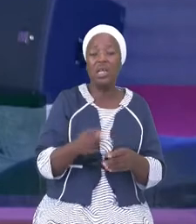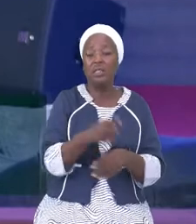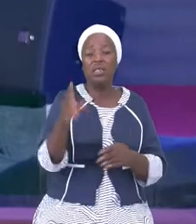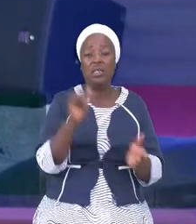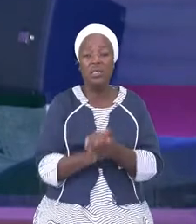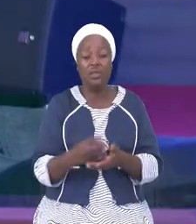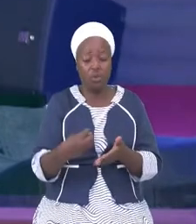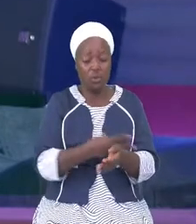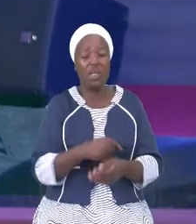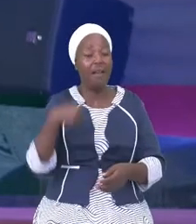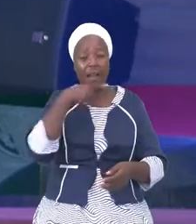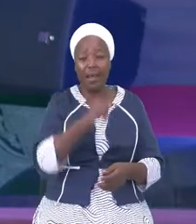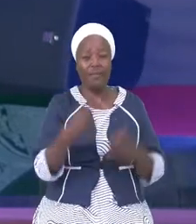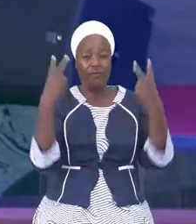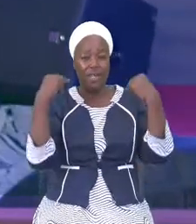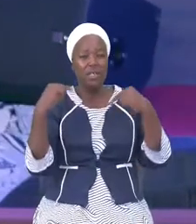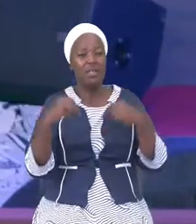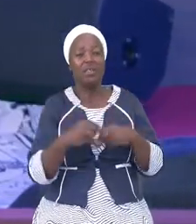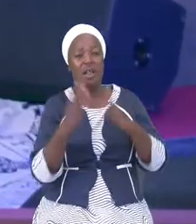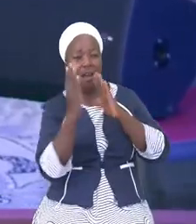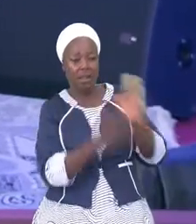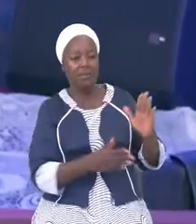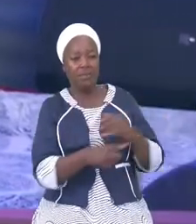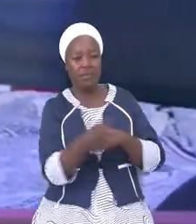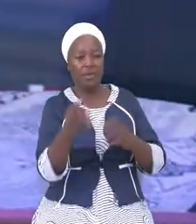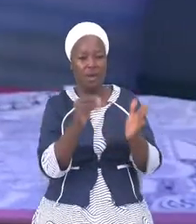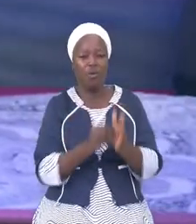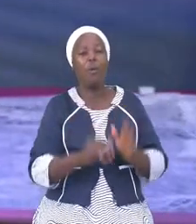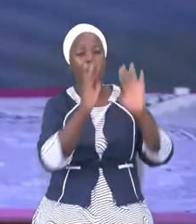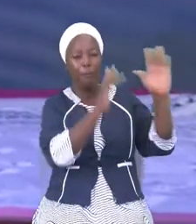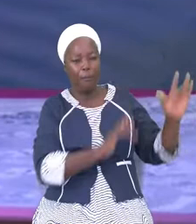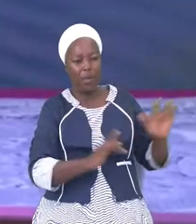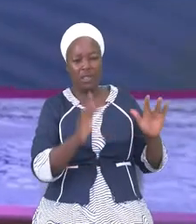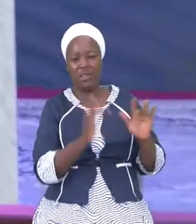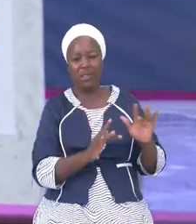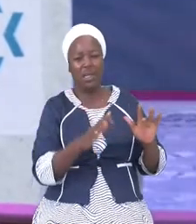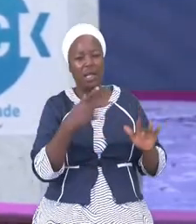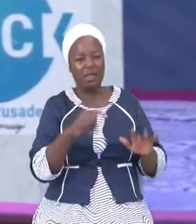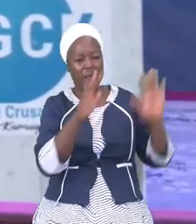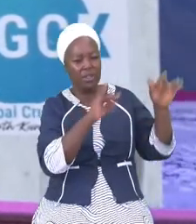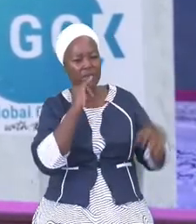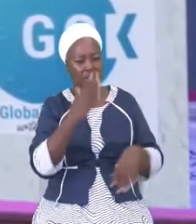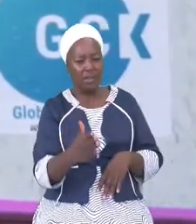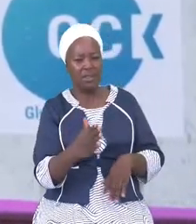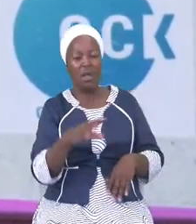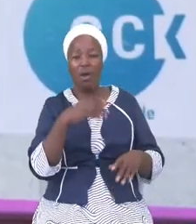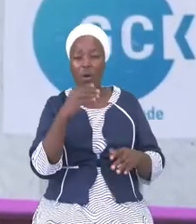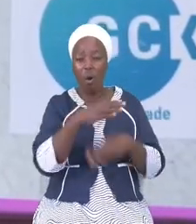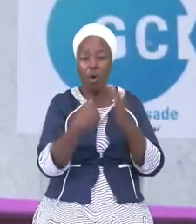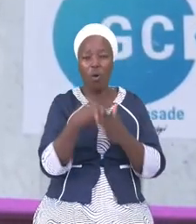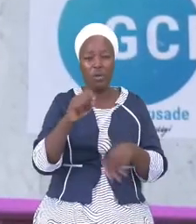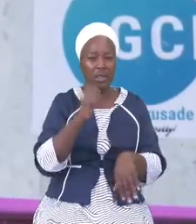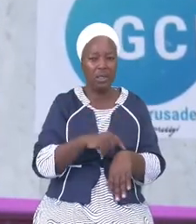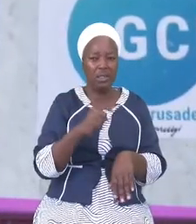lying vanities forsake their own mercy. The mercy is there all the time. The